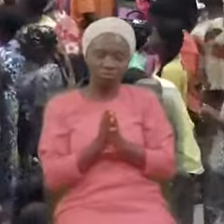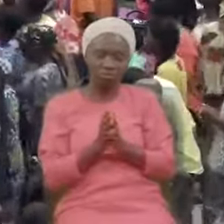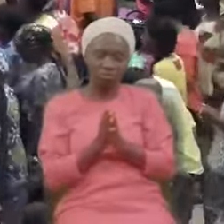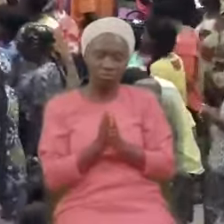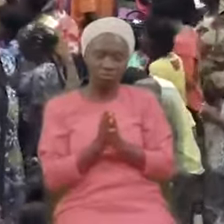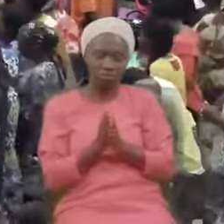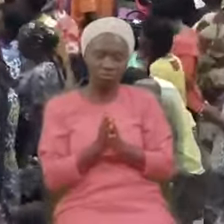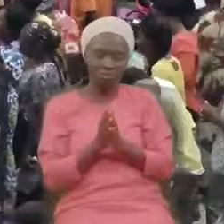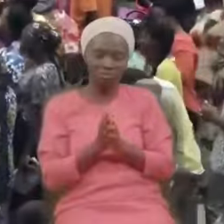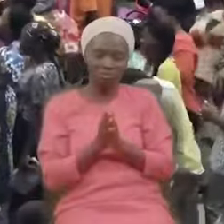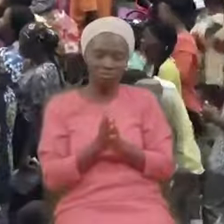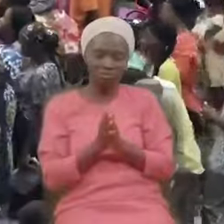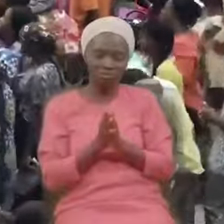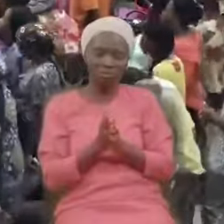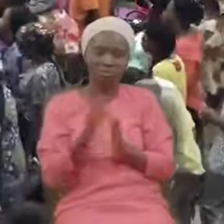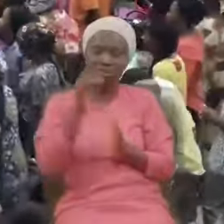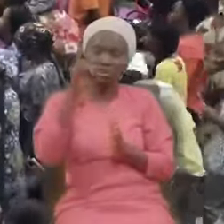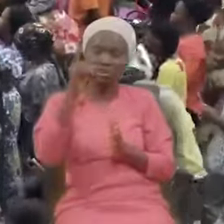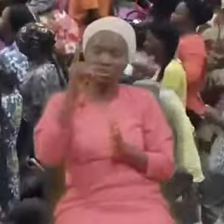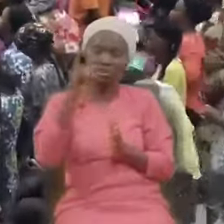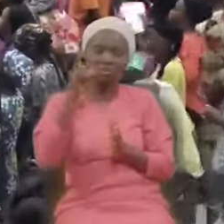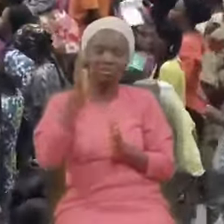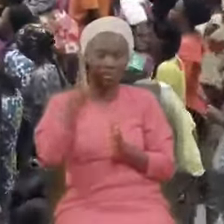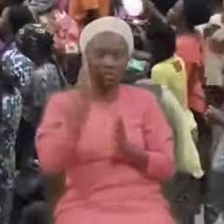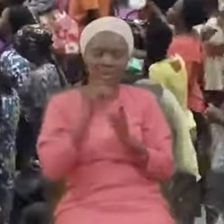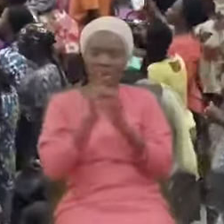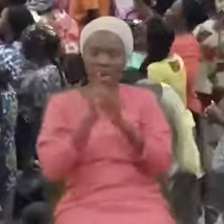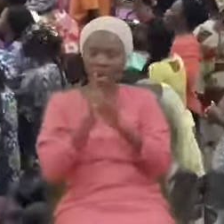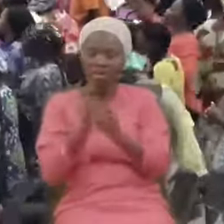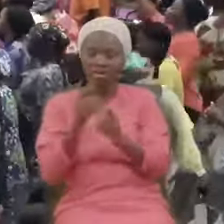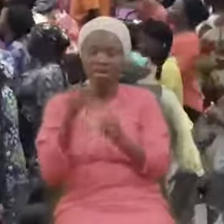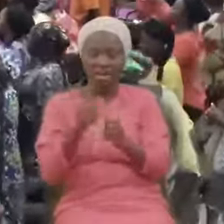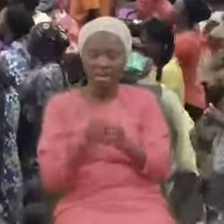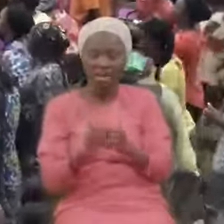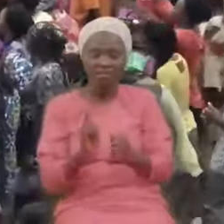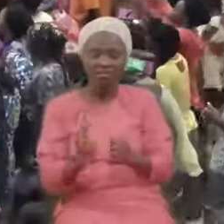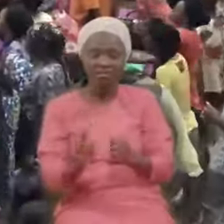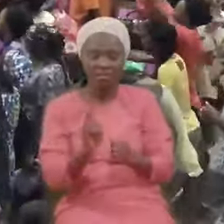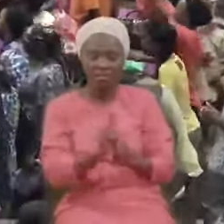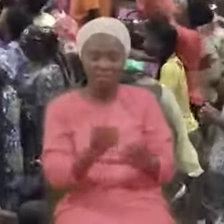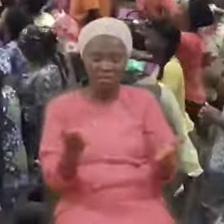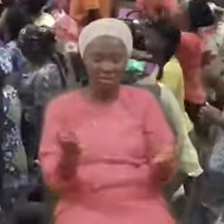He will answer everyone. Everyone, everyone tonight.